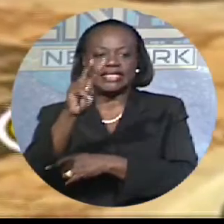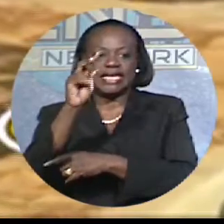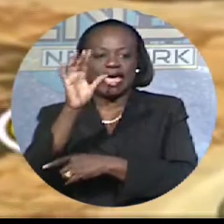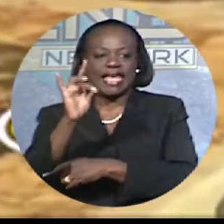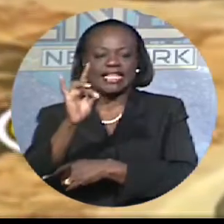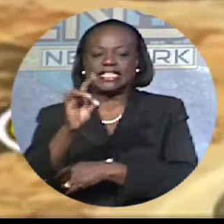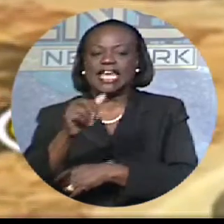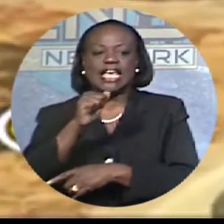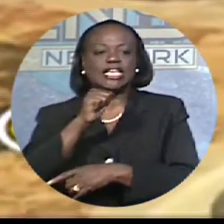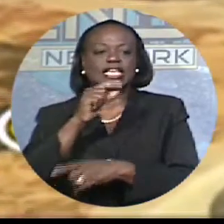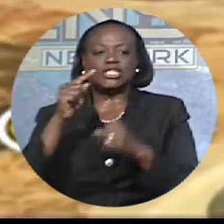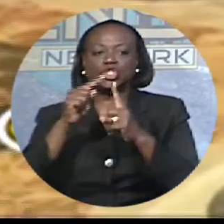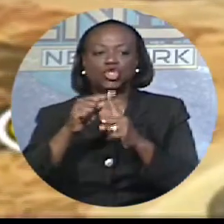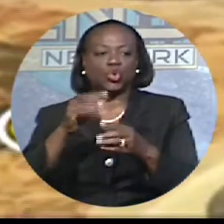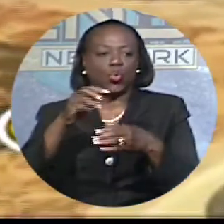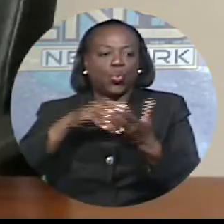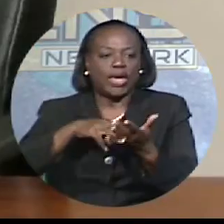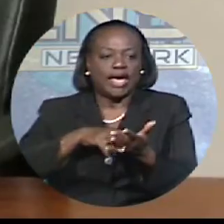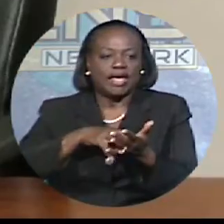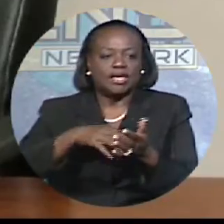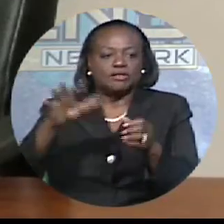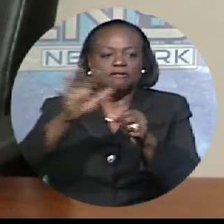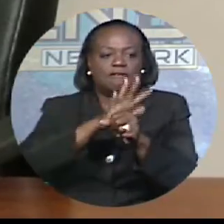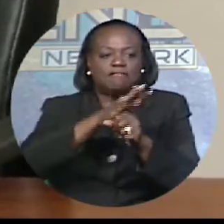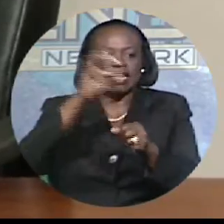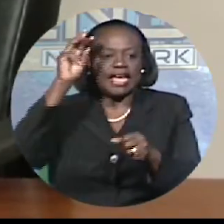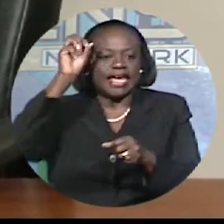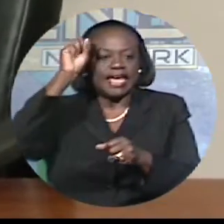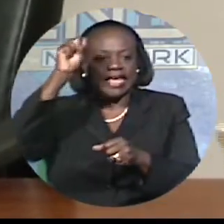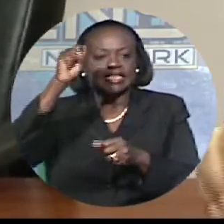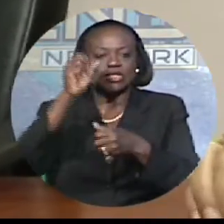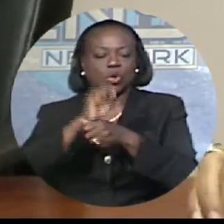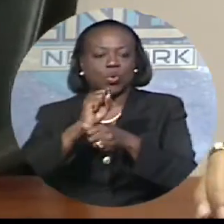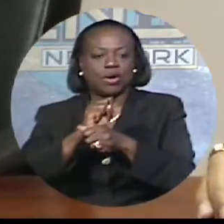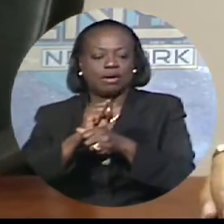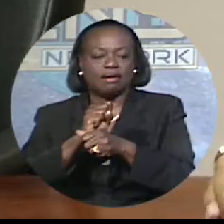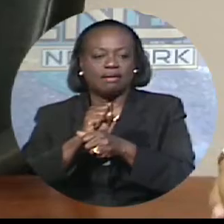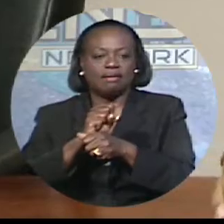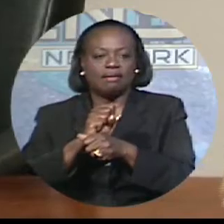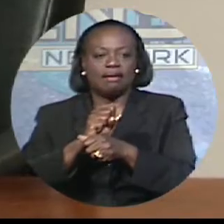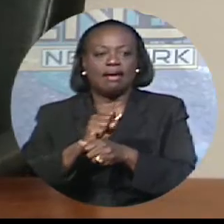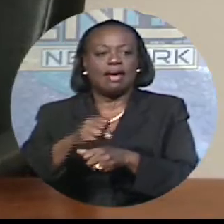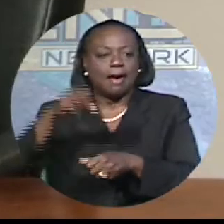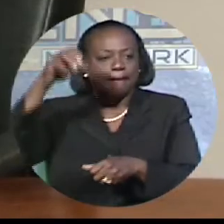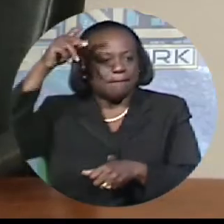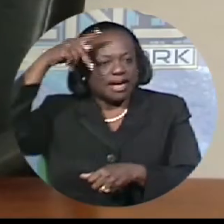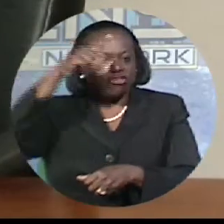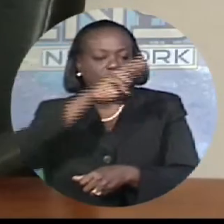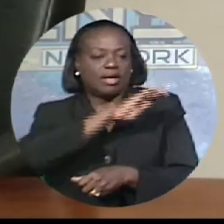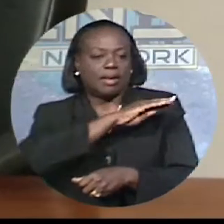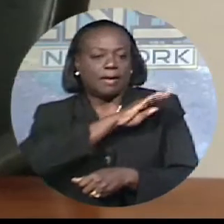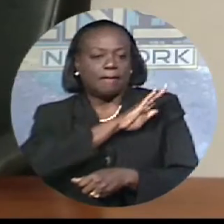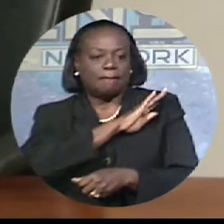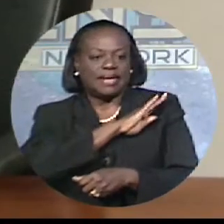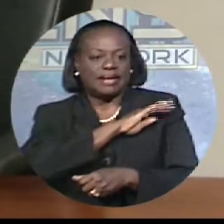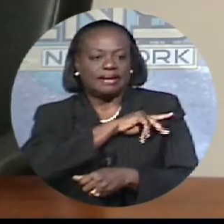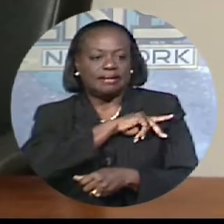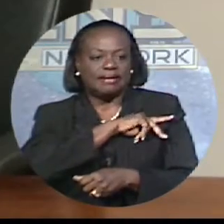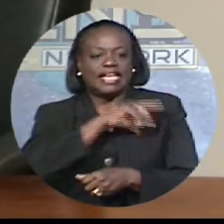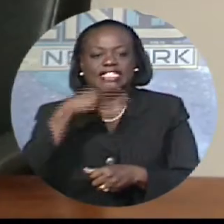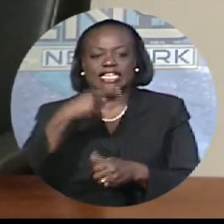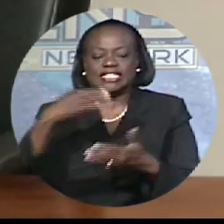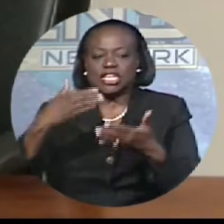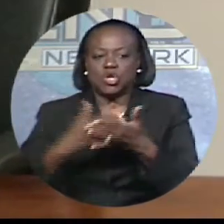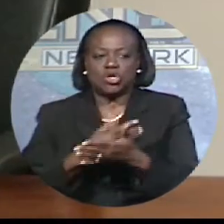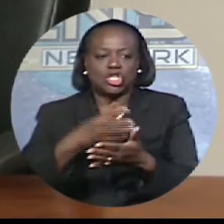weak to fulfill his duties. Head of the Catholic Diocese, Archbishop Patrick Pinder, says the news is shocking and sad, but not